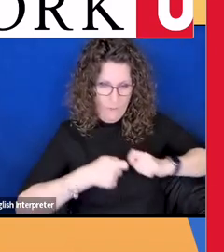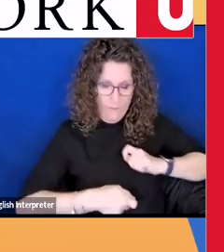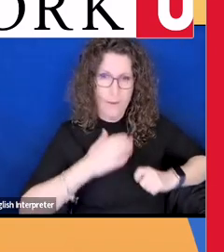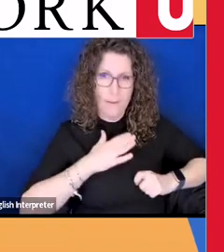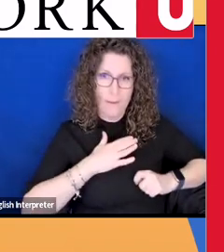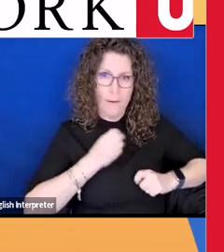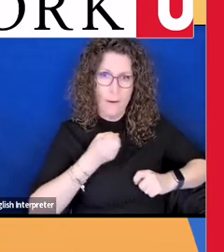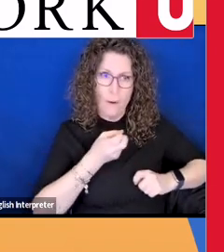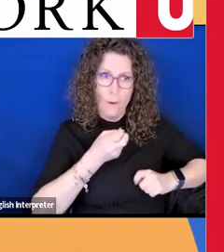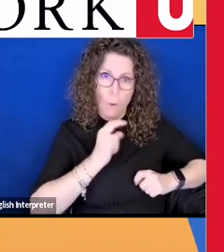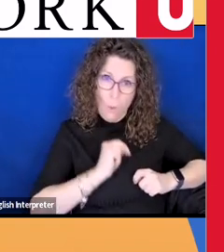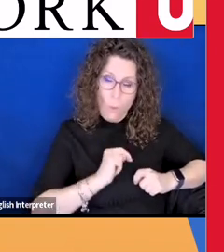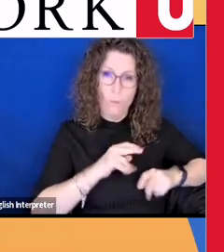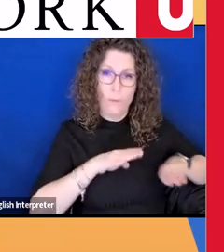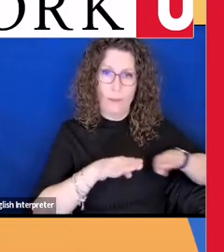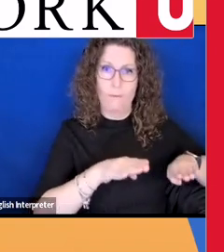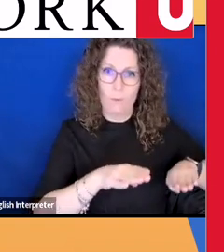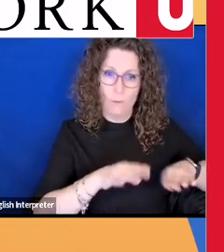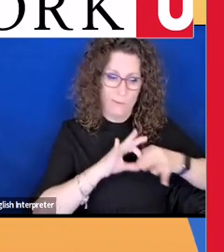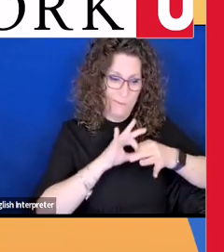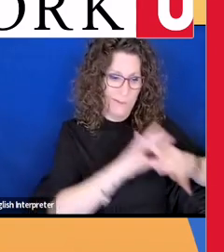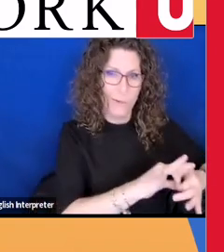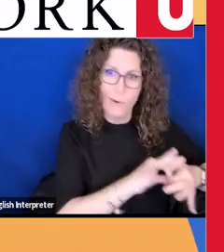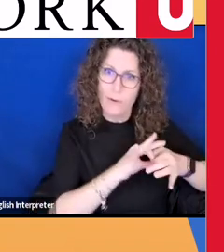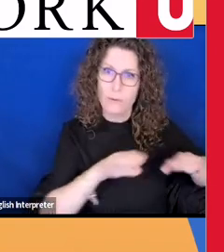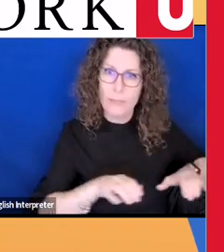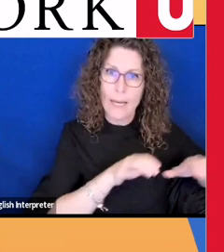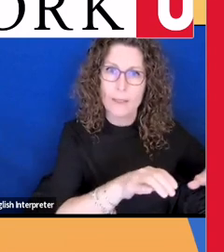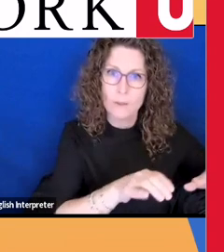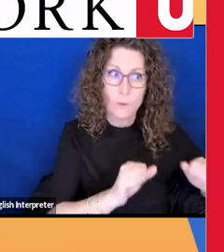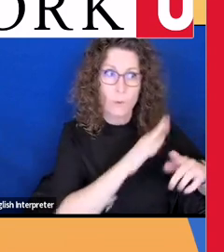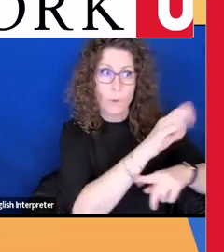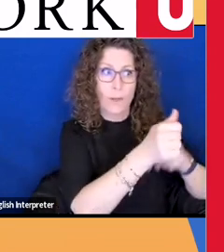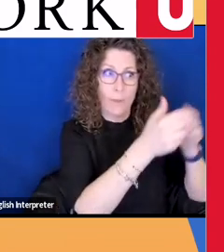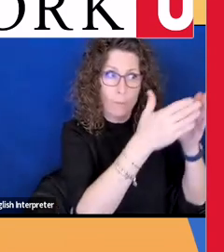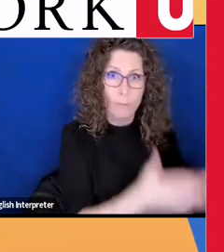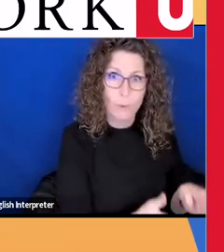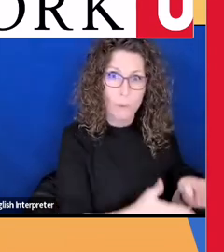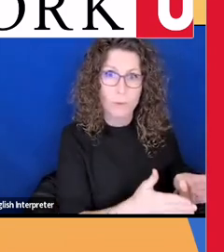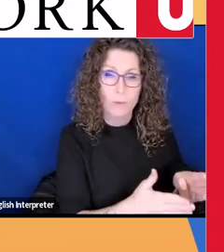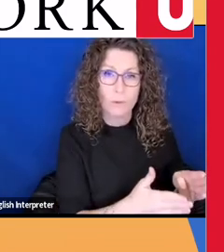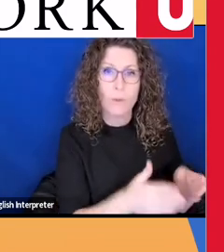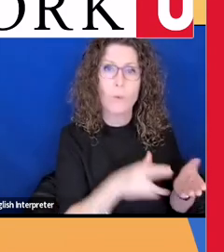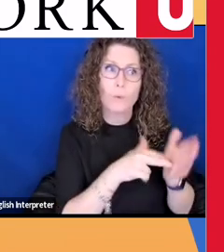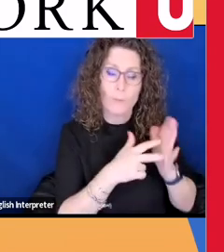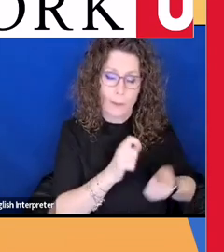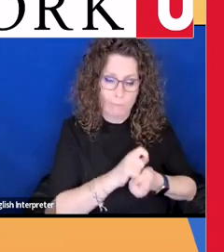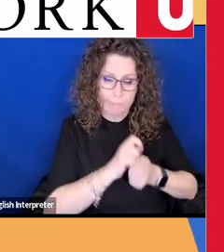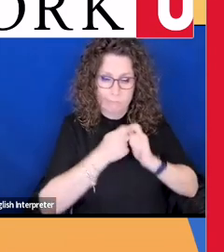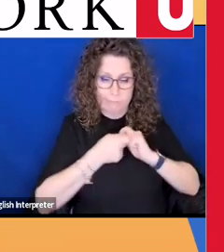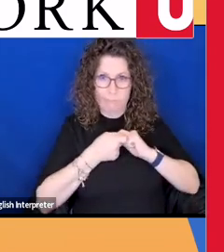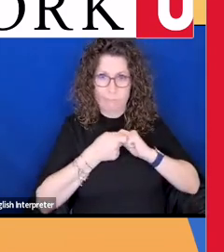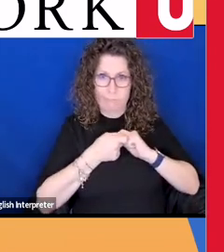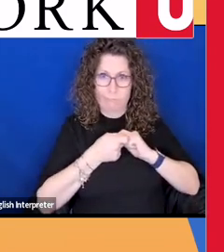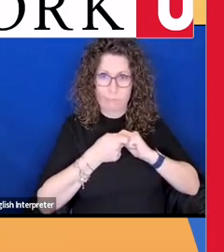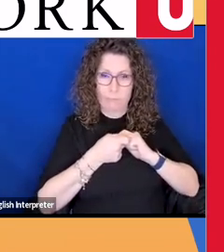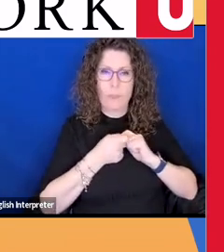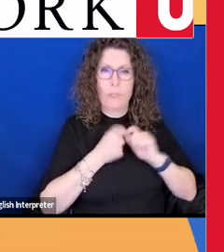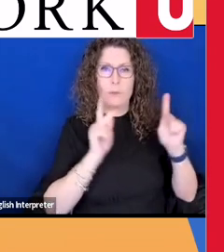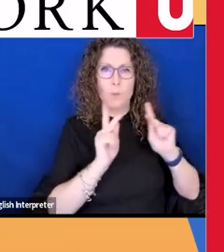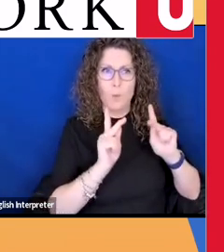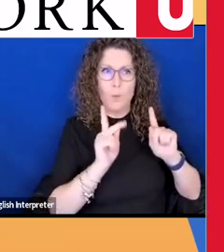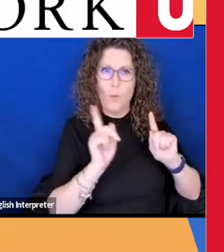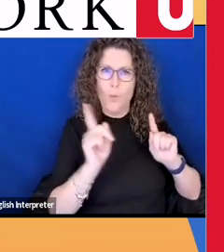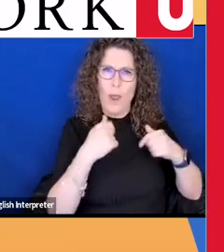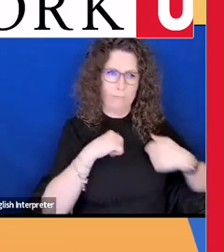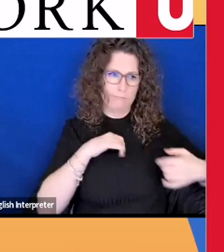Solidarity involves actions directed towards another, but which transform the self. It is an orientation towards